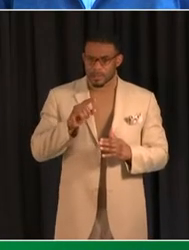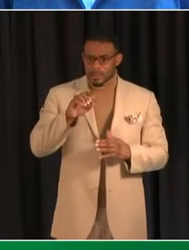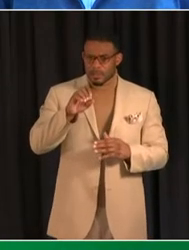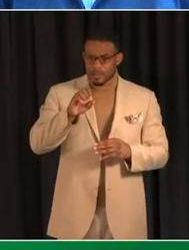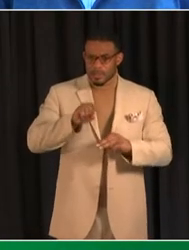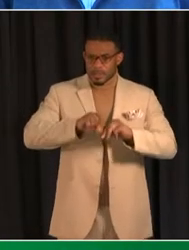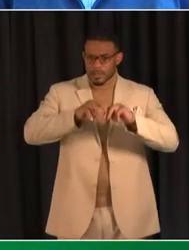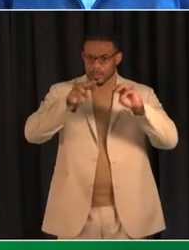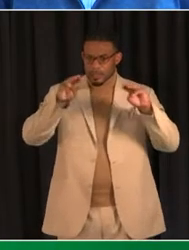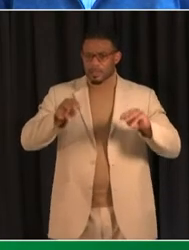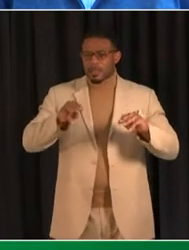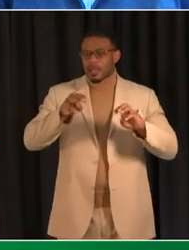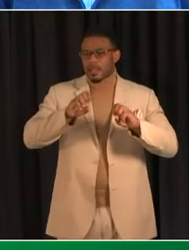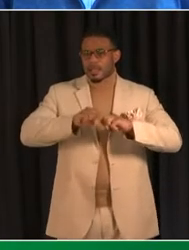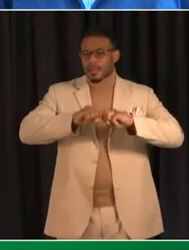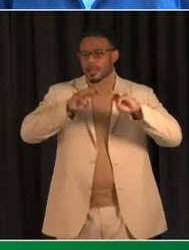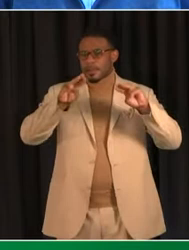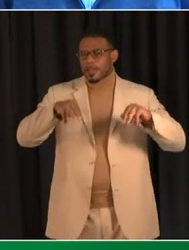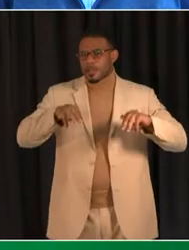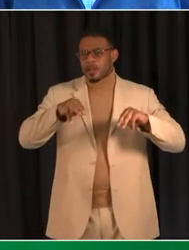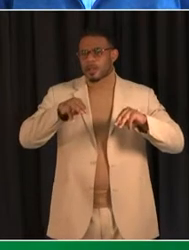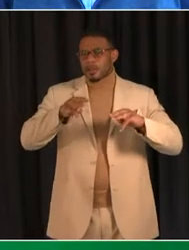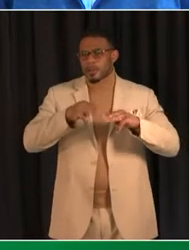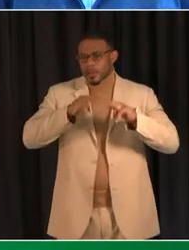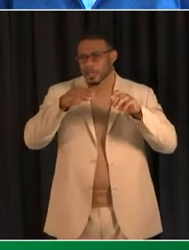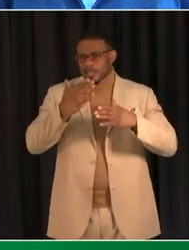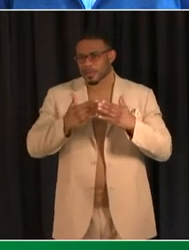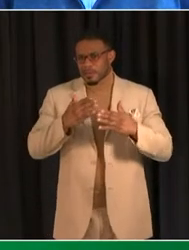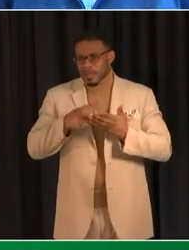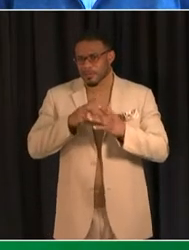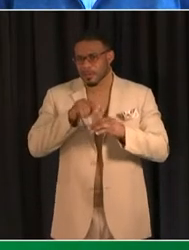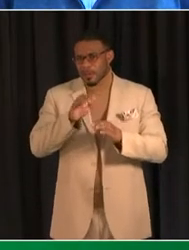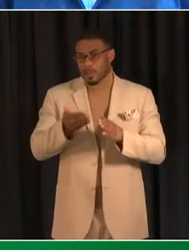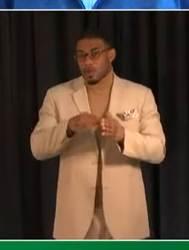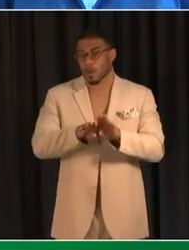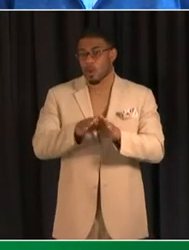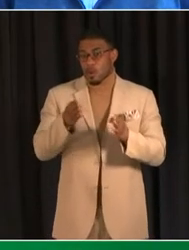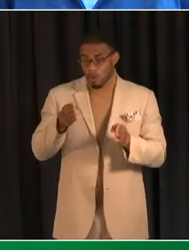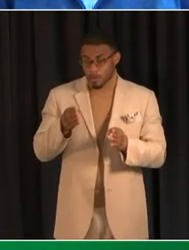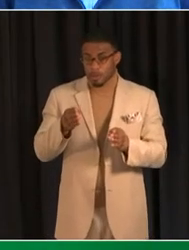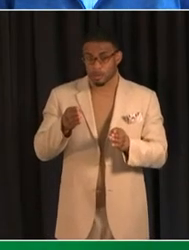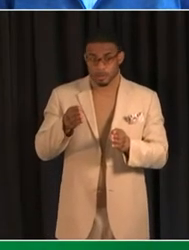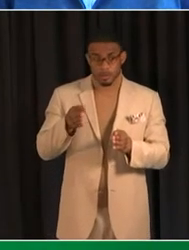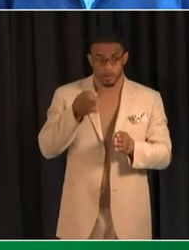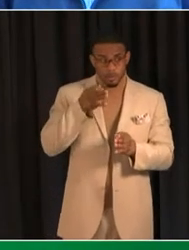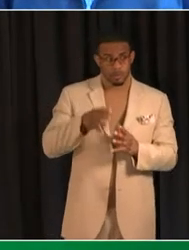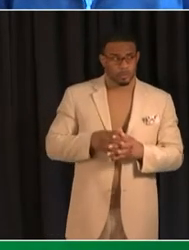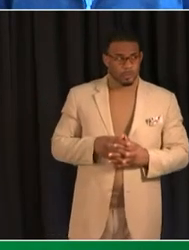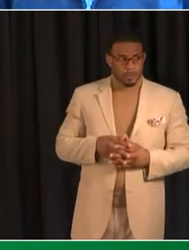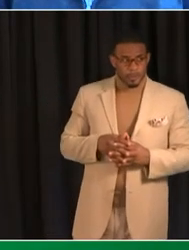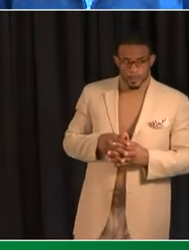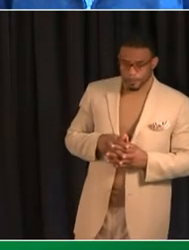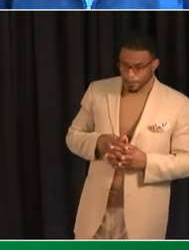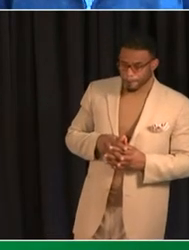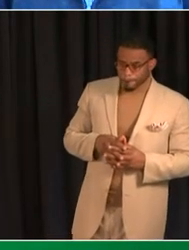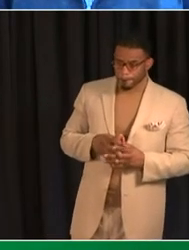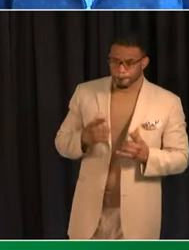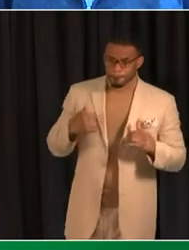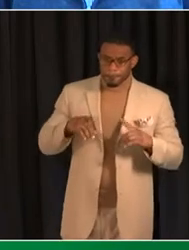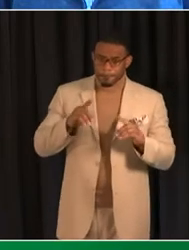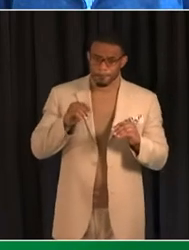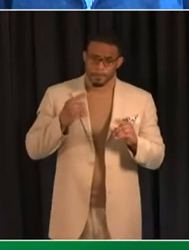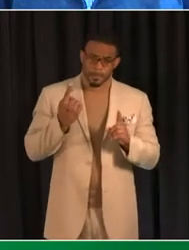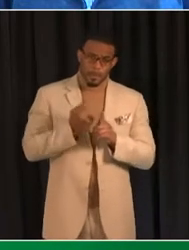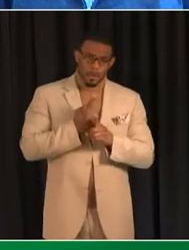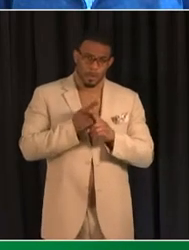our Smithsonian museums and their conversations about them opening up soon. So